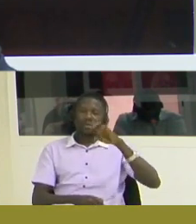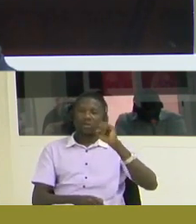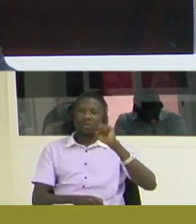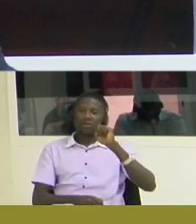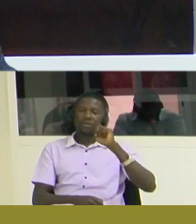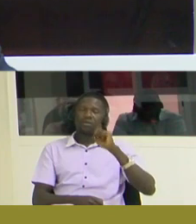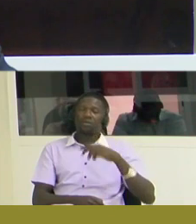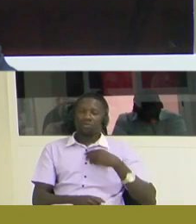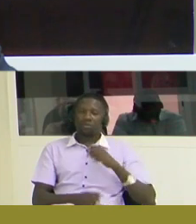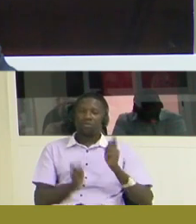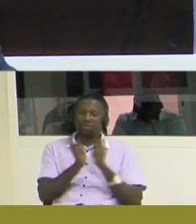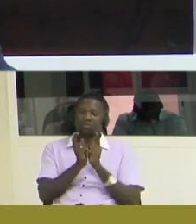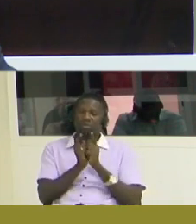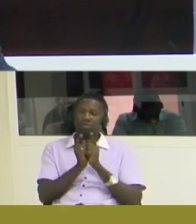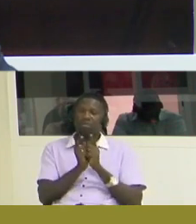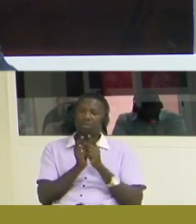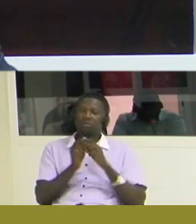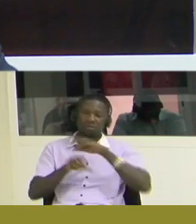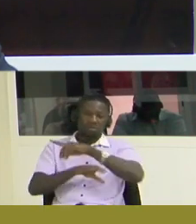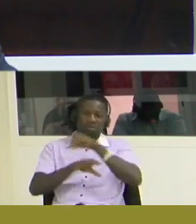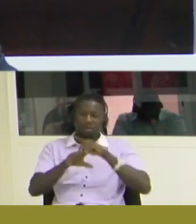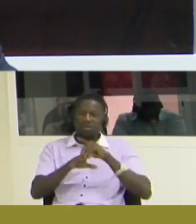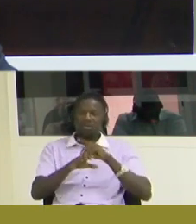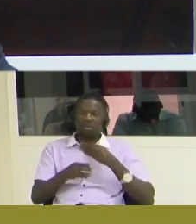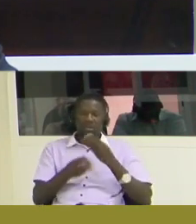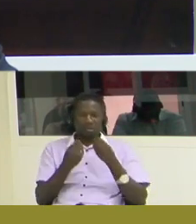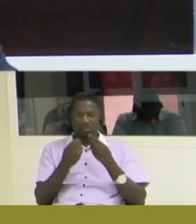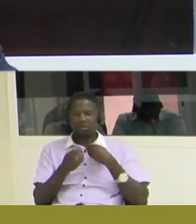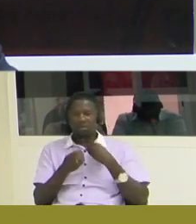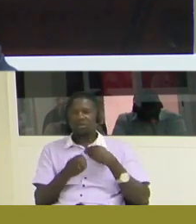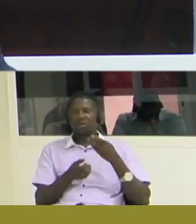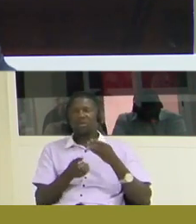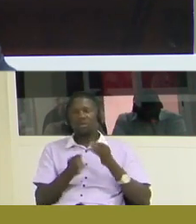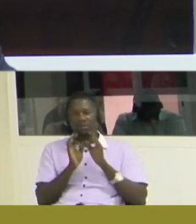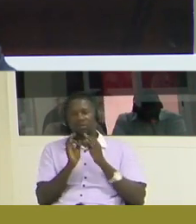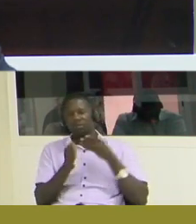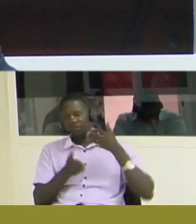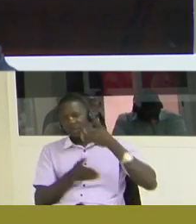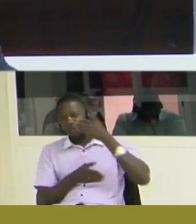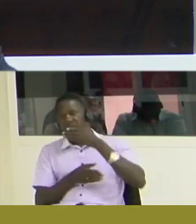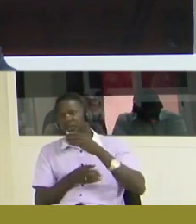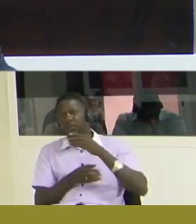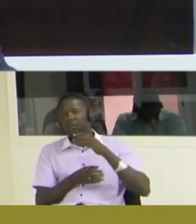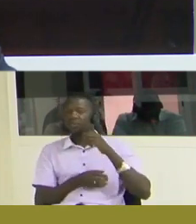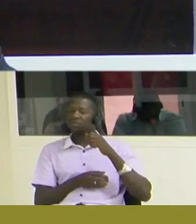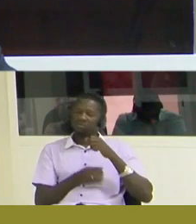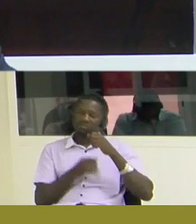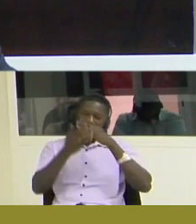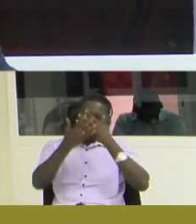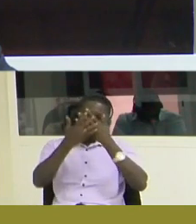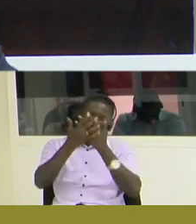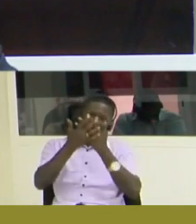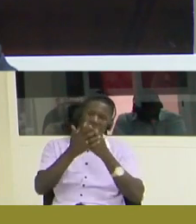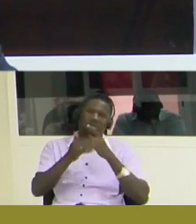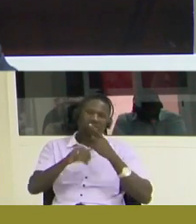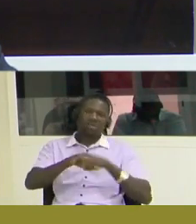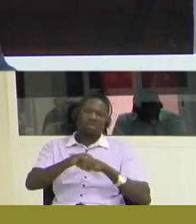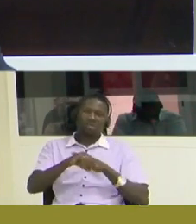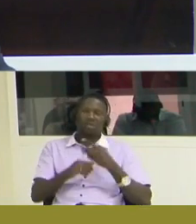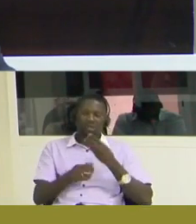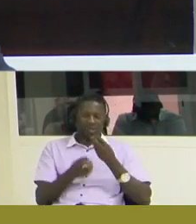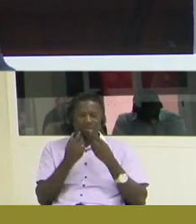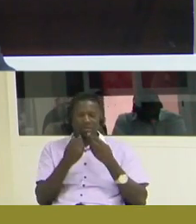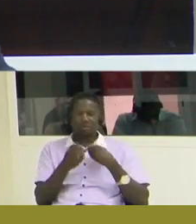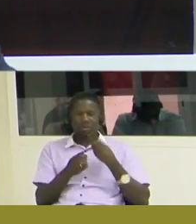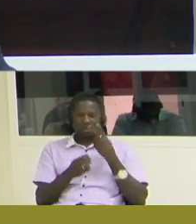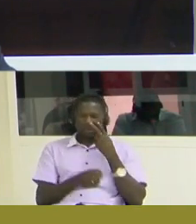he told me that he had because he visited the prisons often and he told me he had seen sana